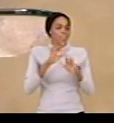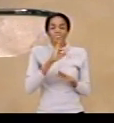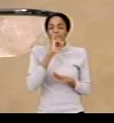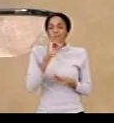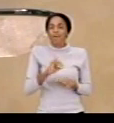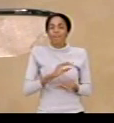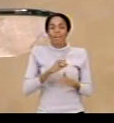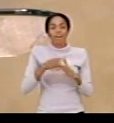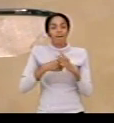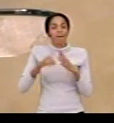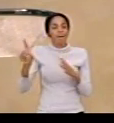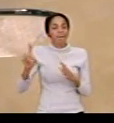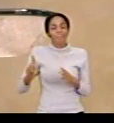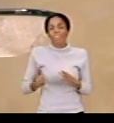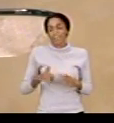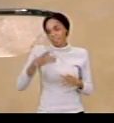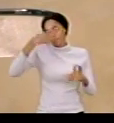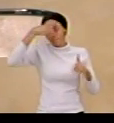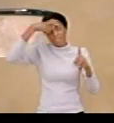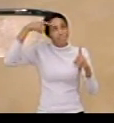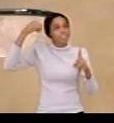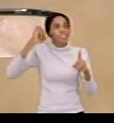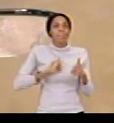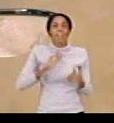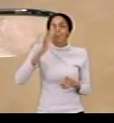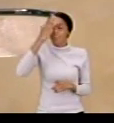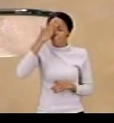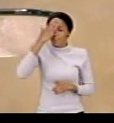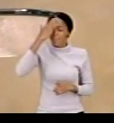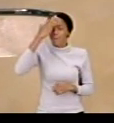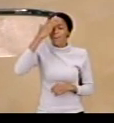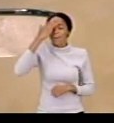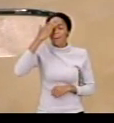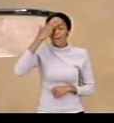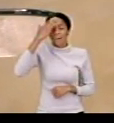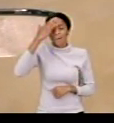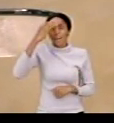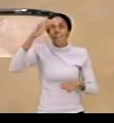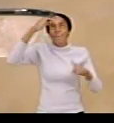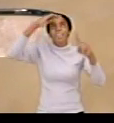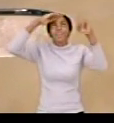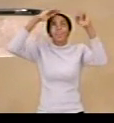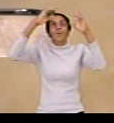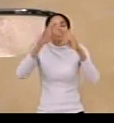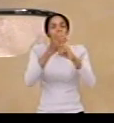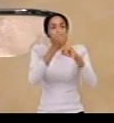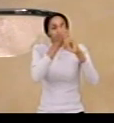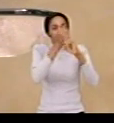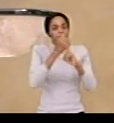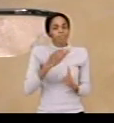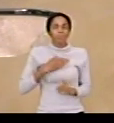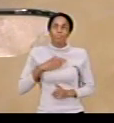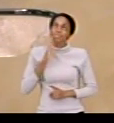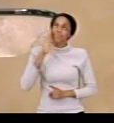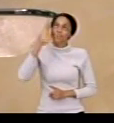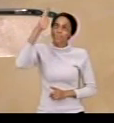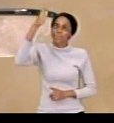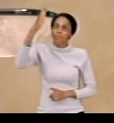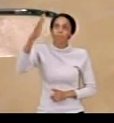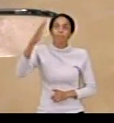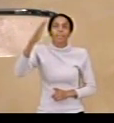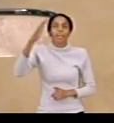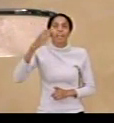is gone. And because we know we're sure he holds our